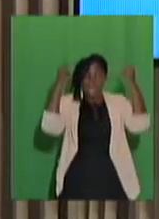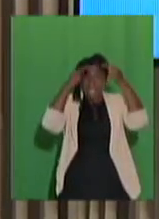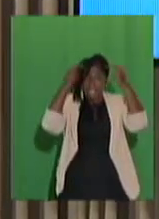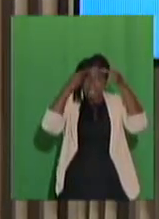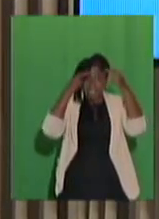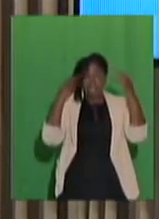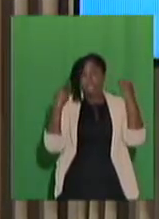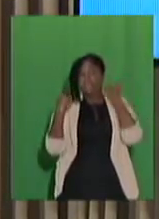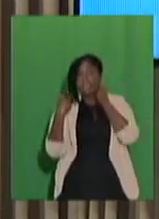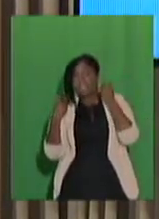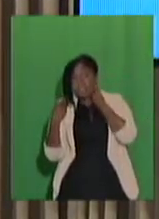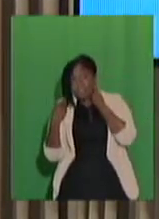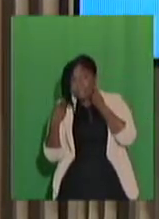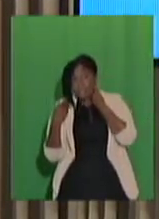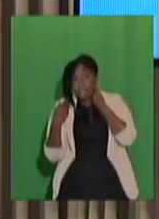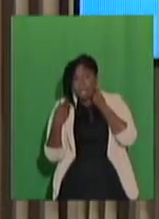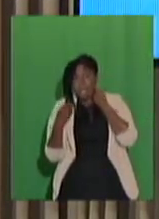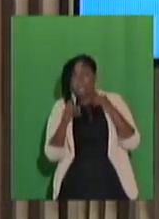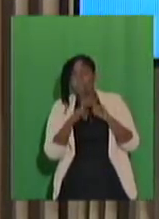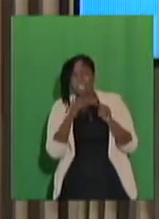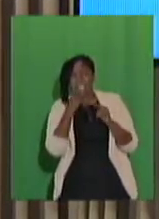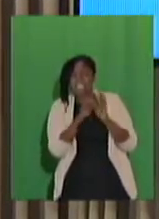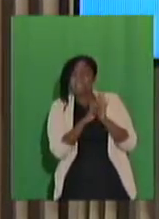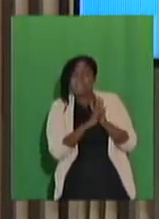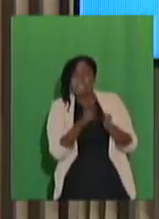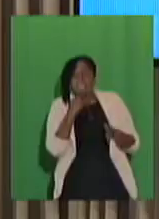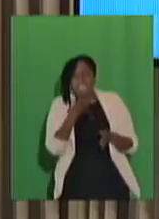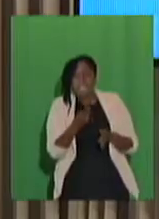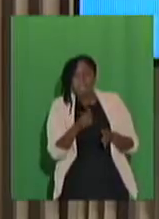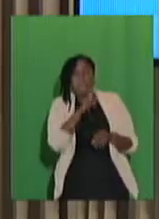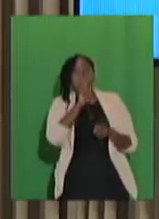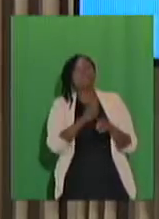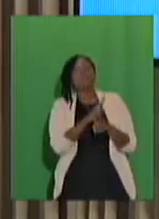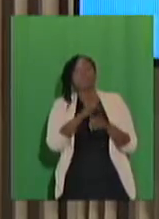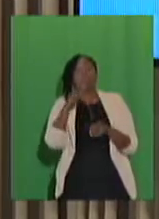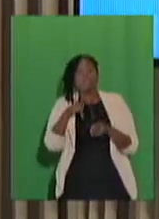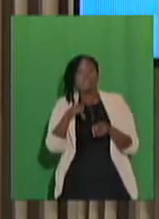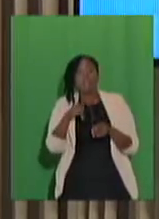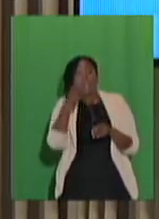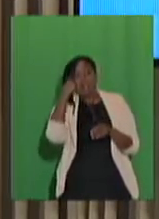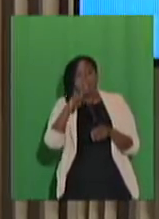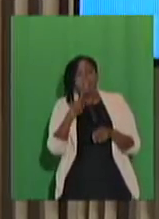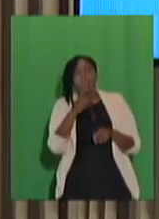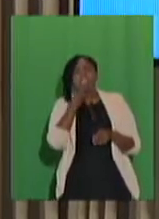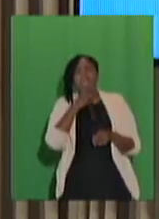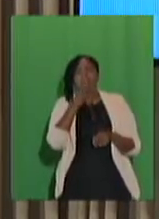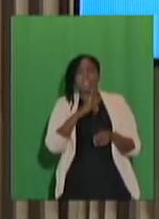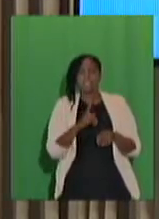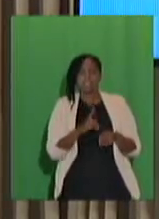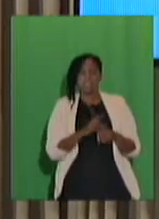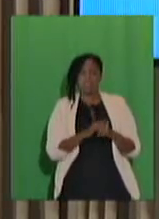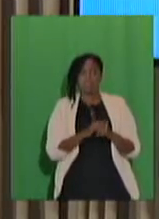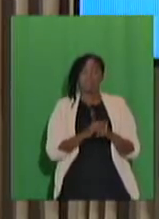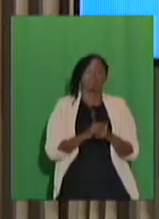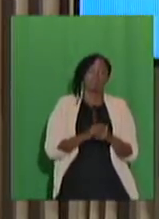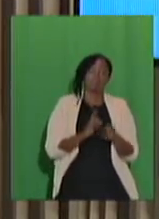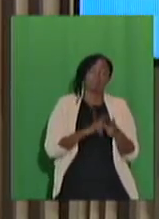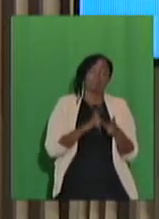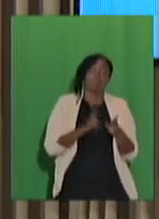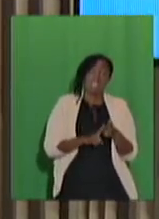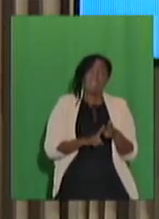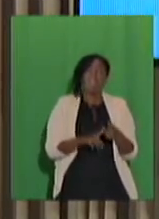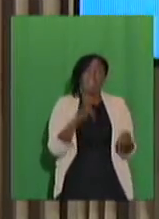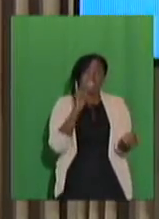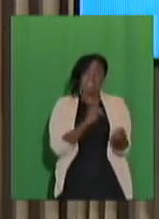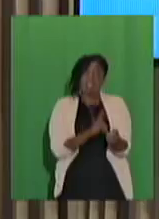a condition for which it's not registered. The doctor and the state is then open to